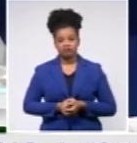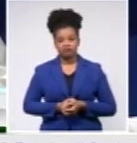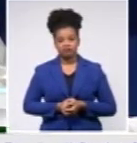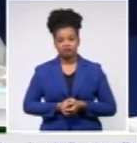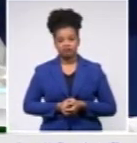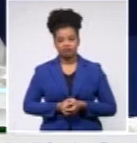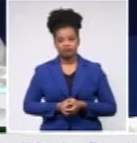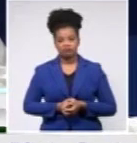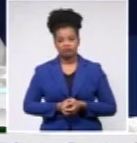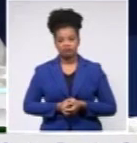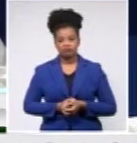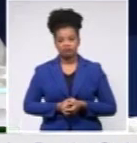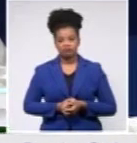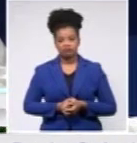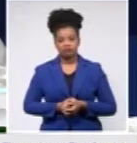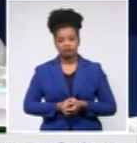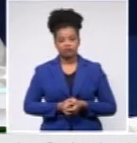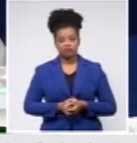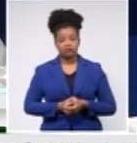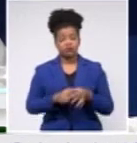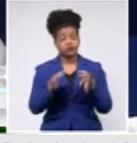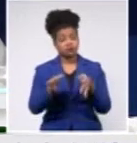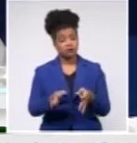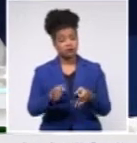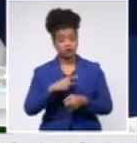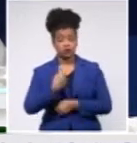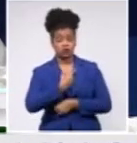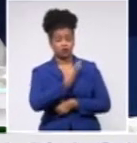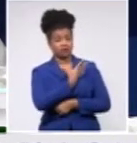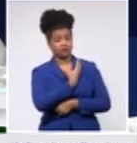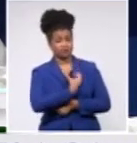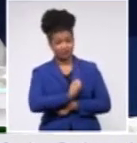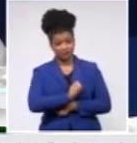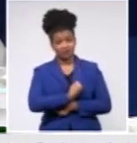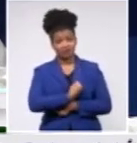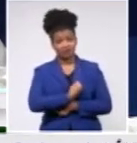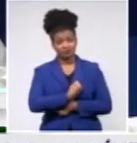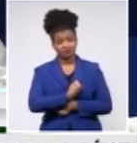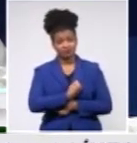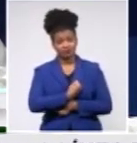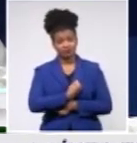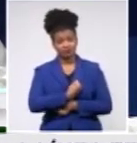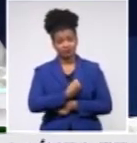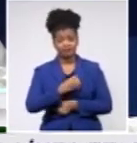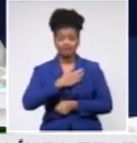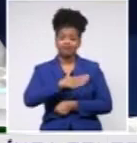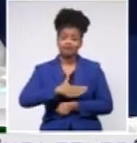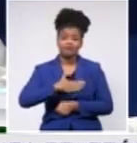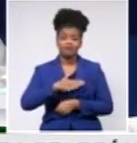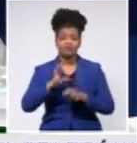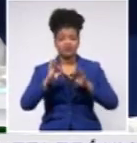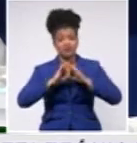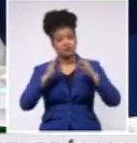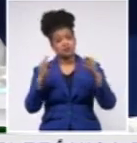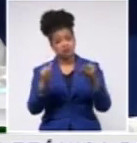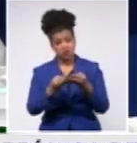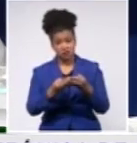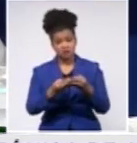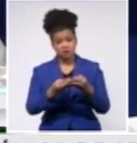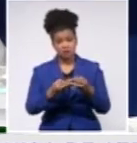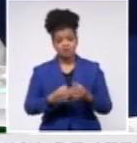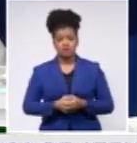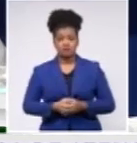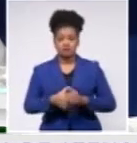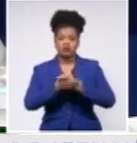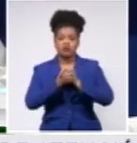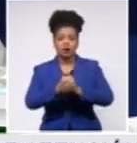suffered another attack from which she could not be revived. We offer our condolences to her friends